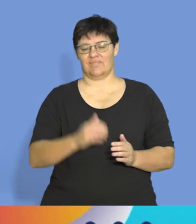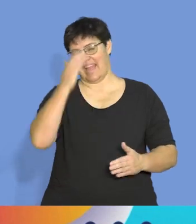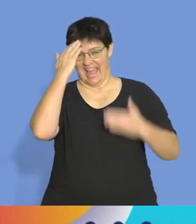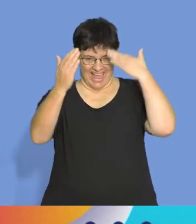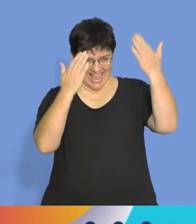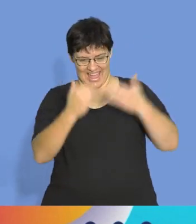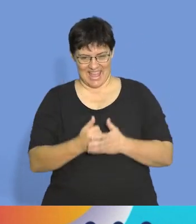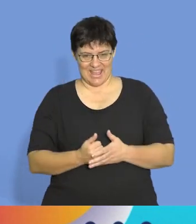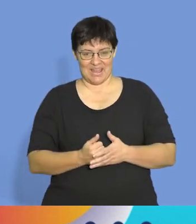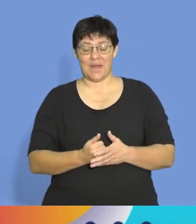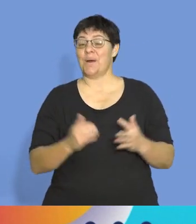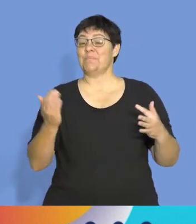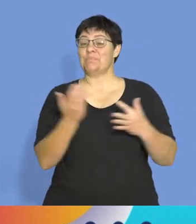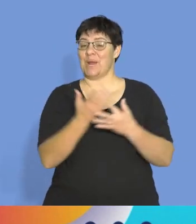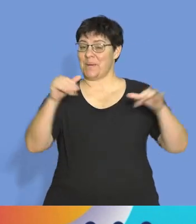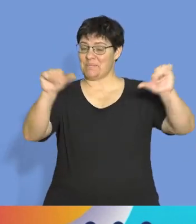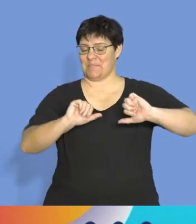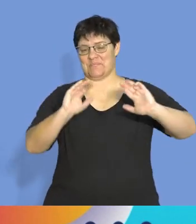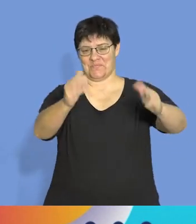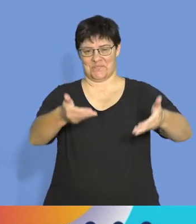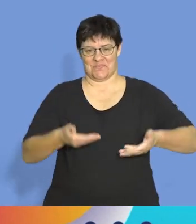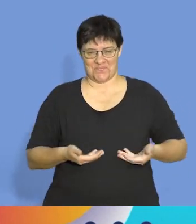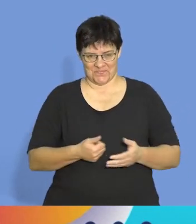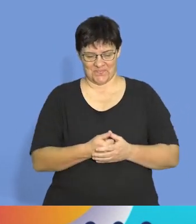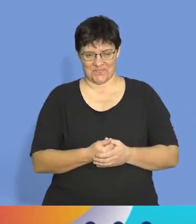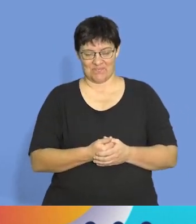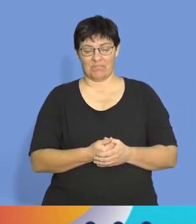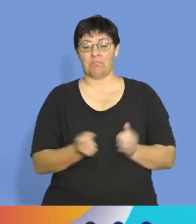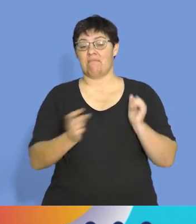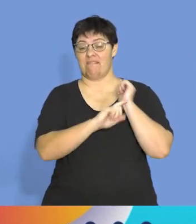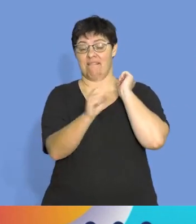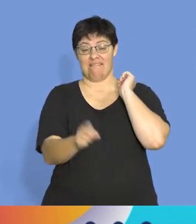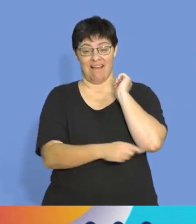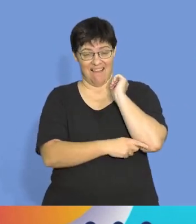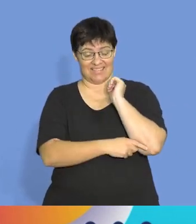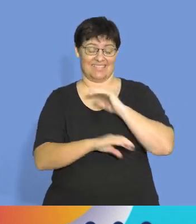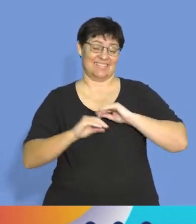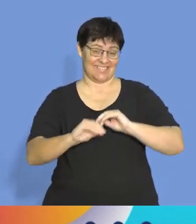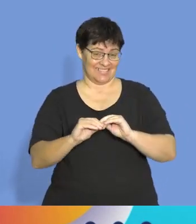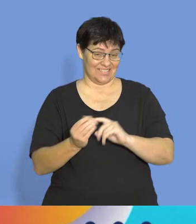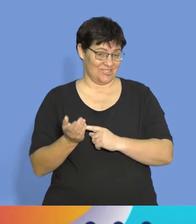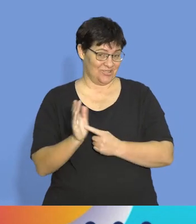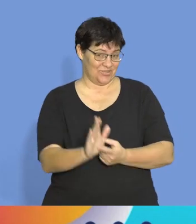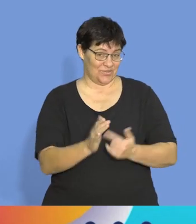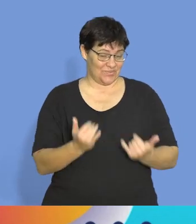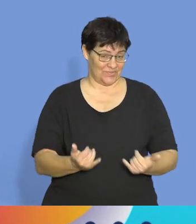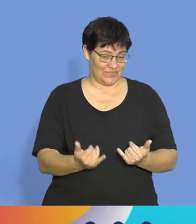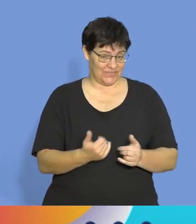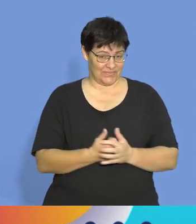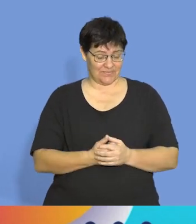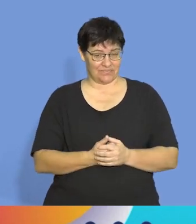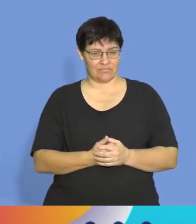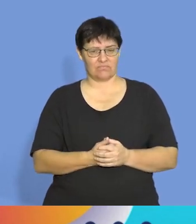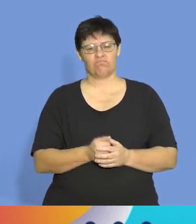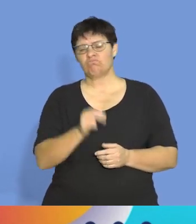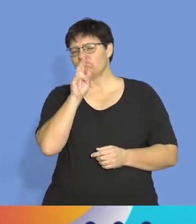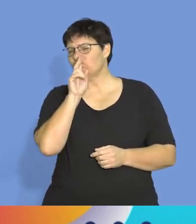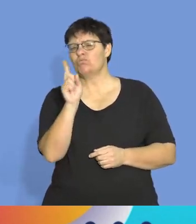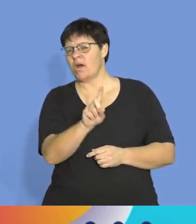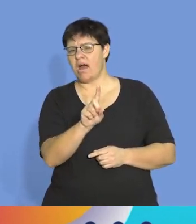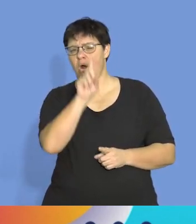Hi guys, welcome back from the ad break. So we are on our last segment for the show. Now I'm just going to look at